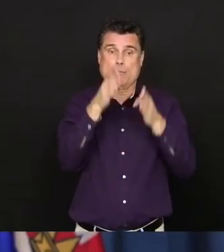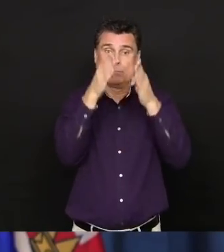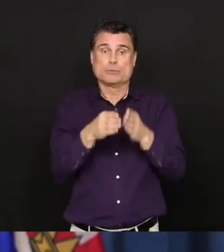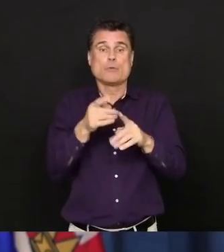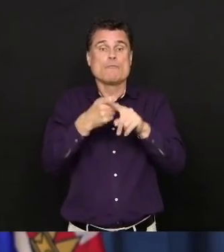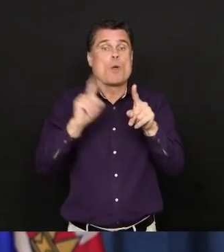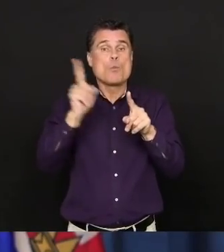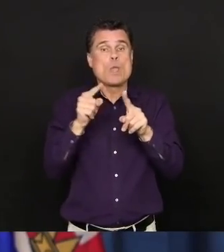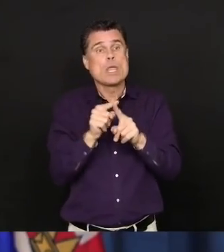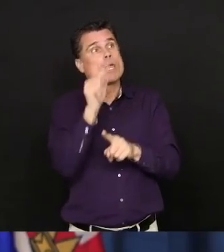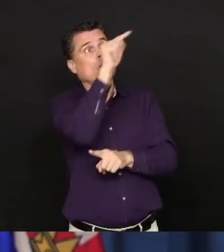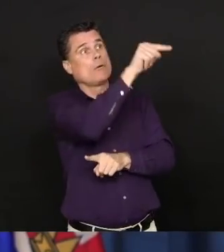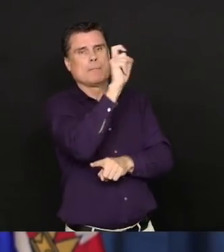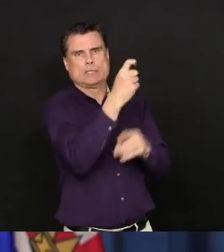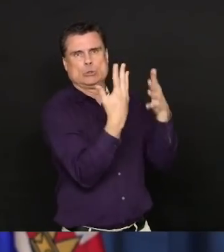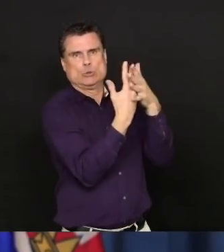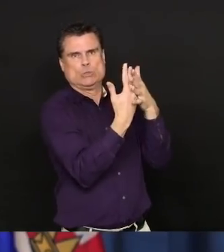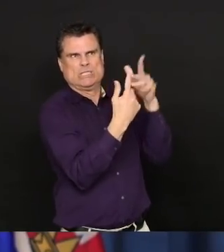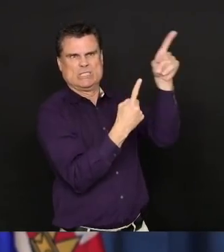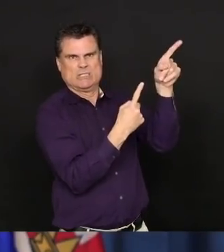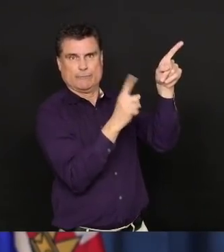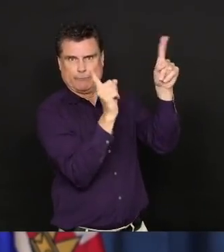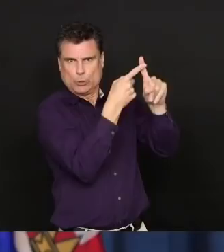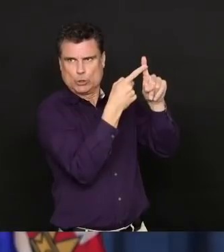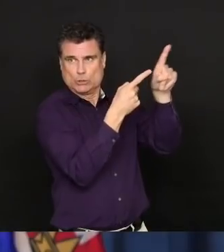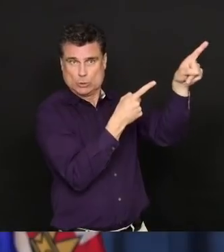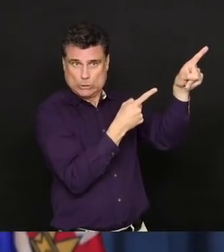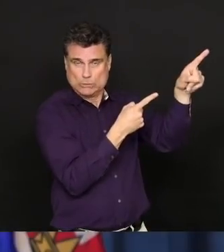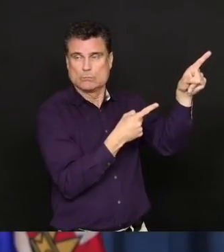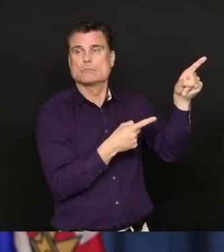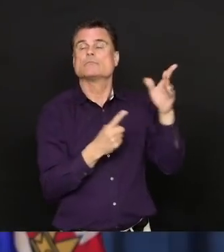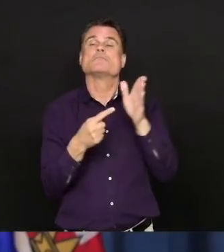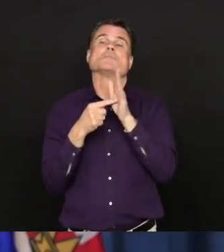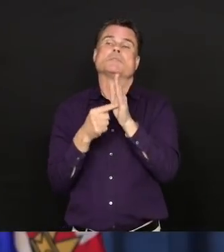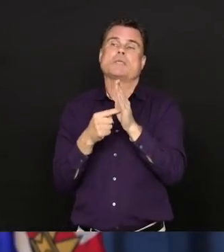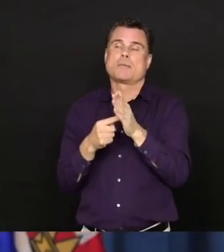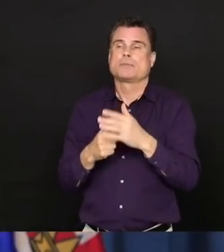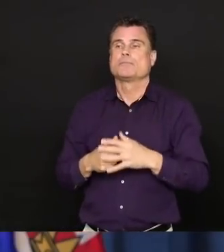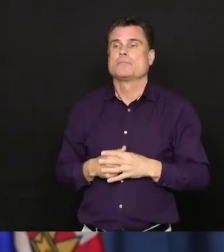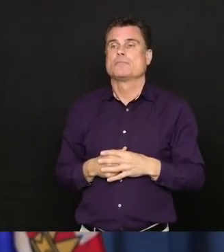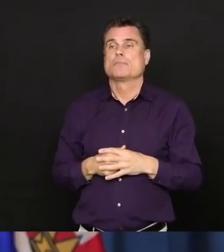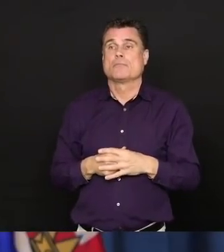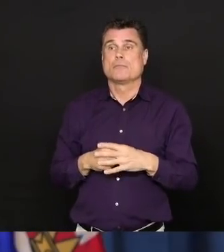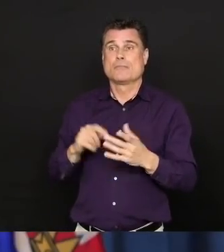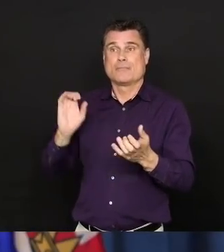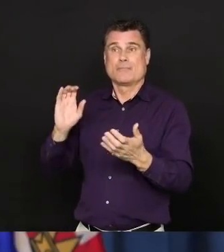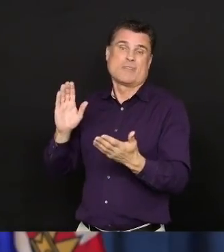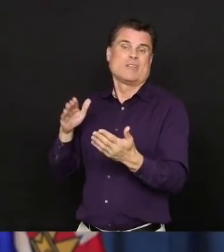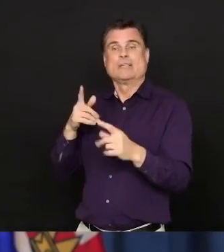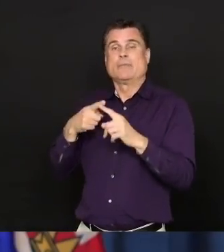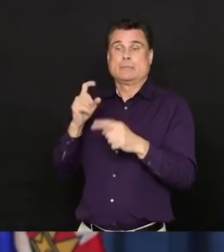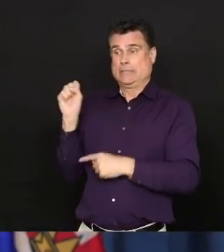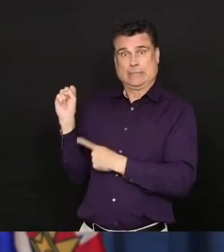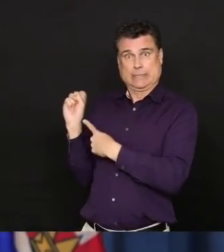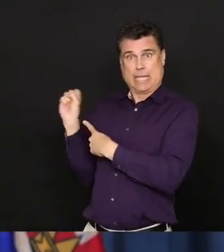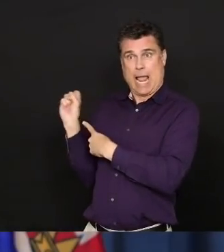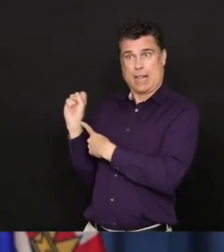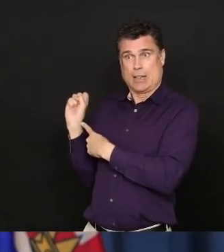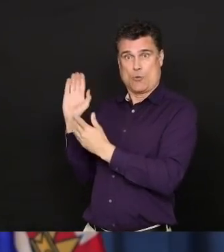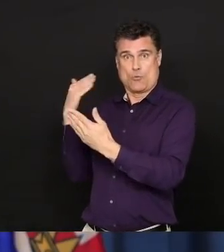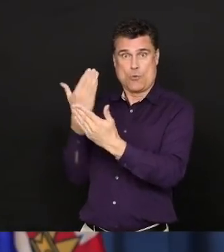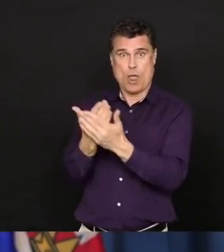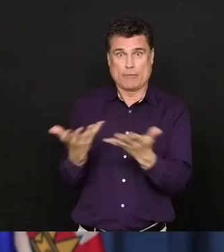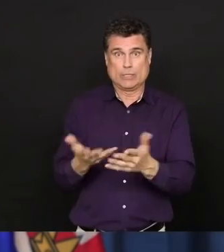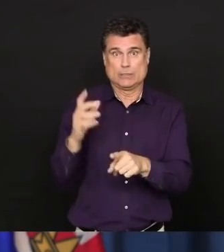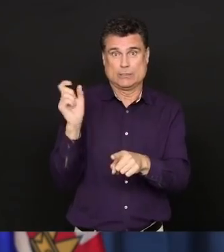need more stronger screening at that point, because we need to ensure that people who are sick get